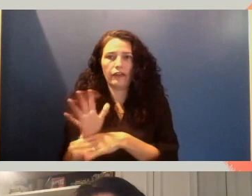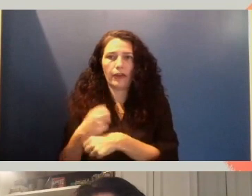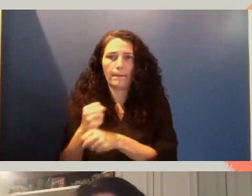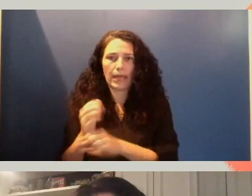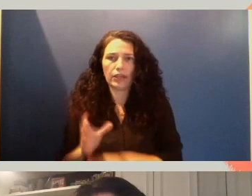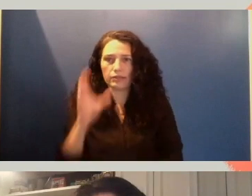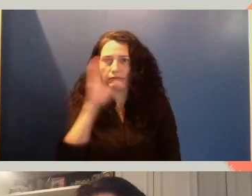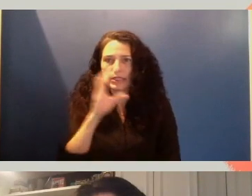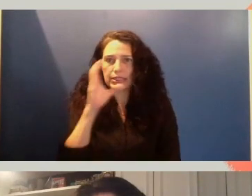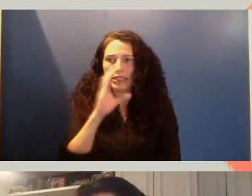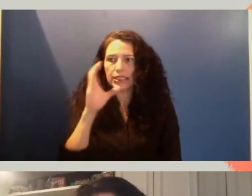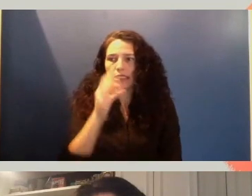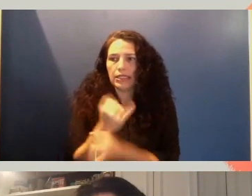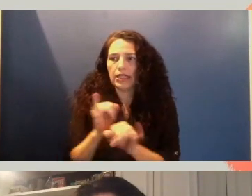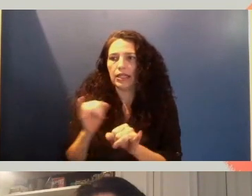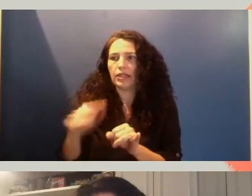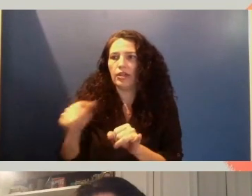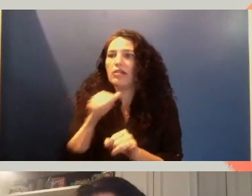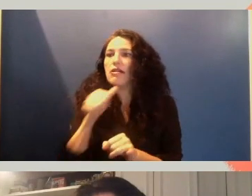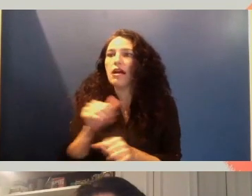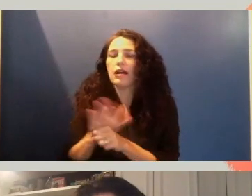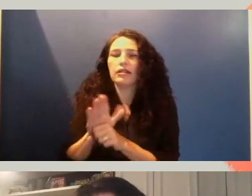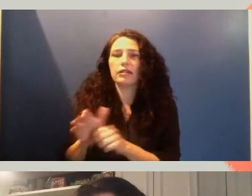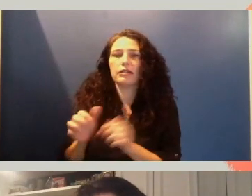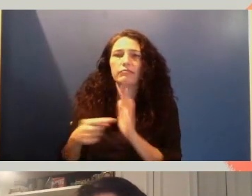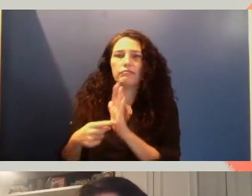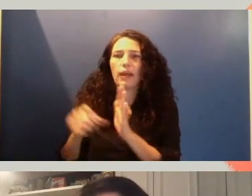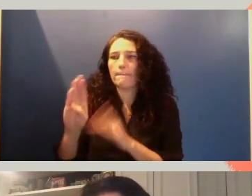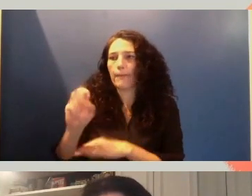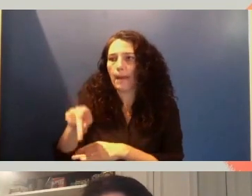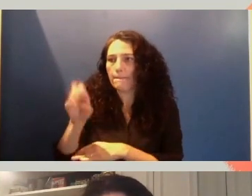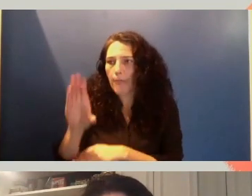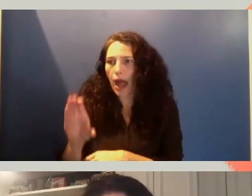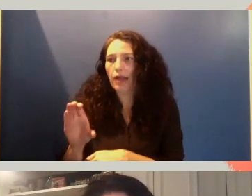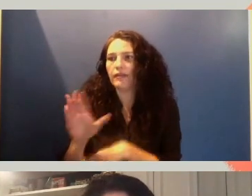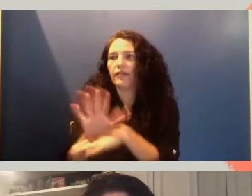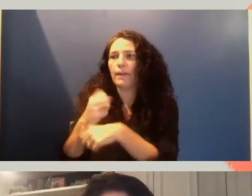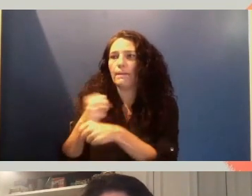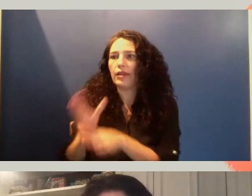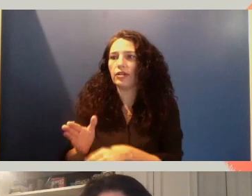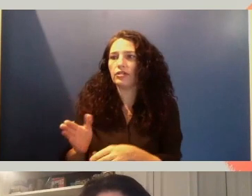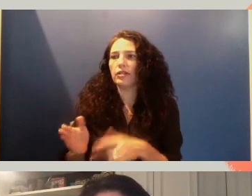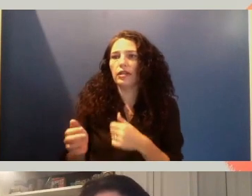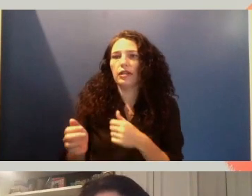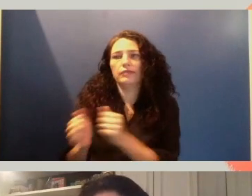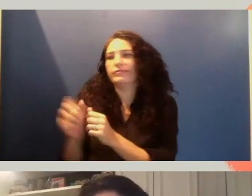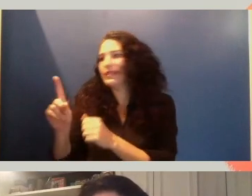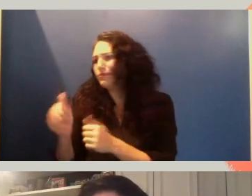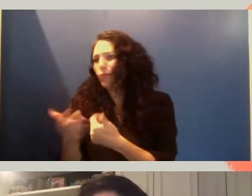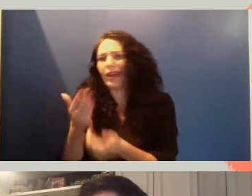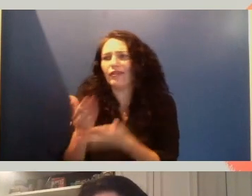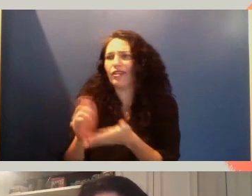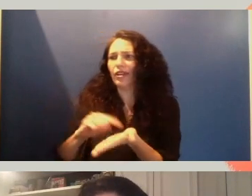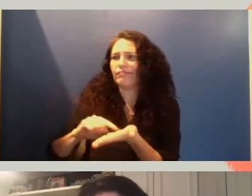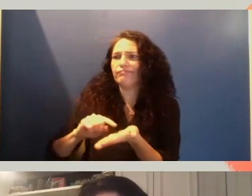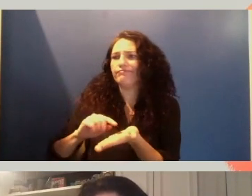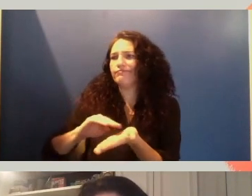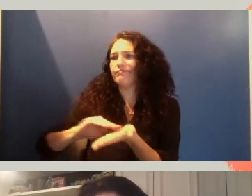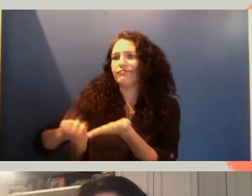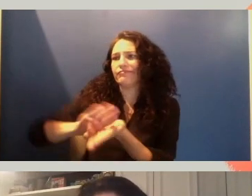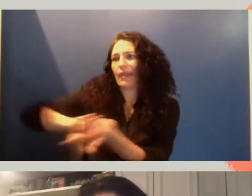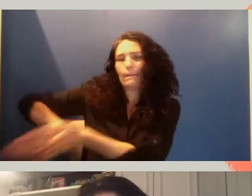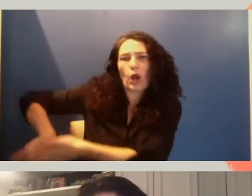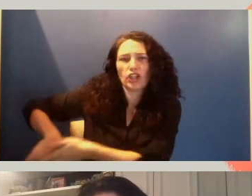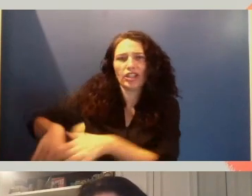queer filmmakers with disabilities who are often marginalized and don't have access to some of these